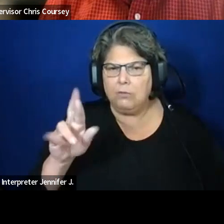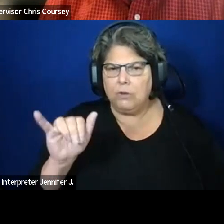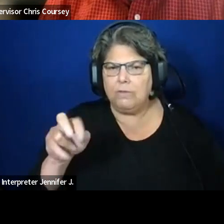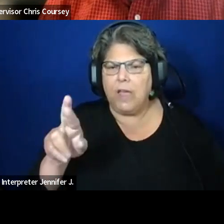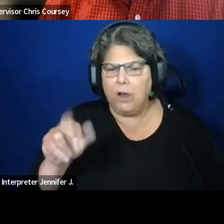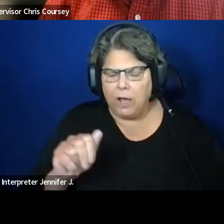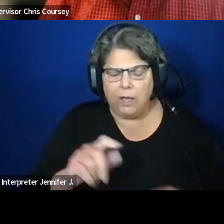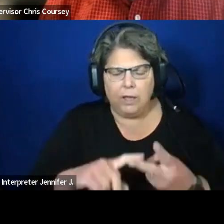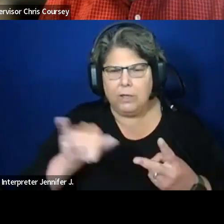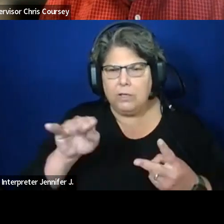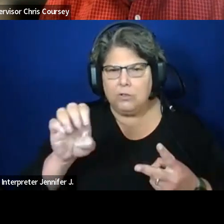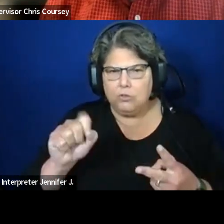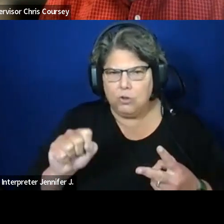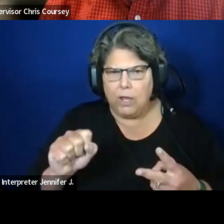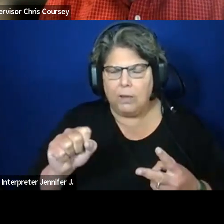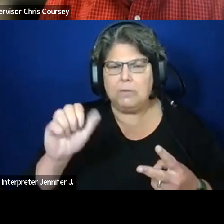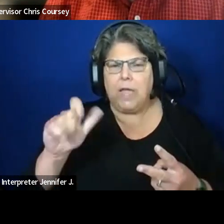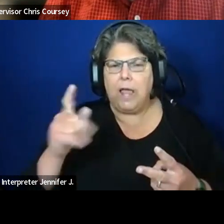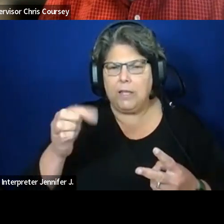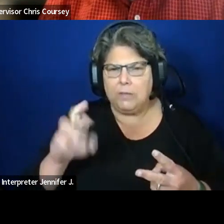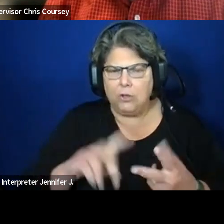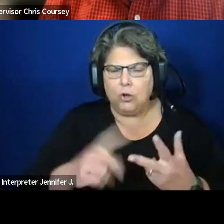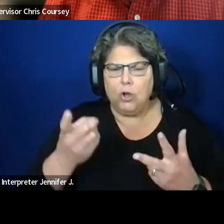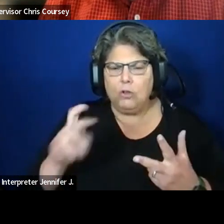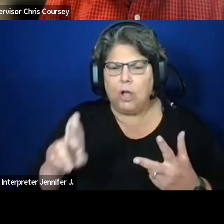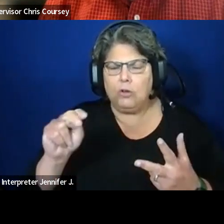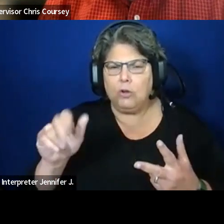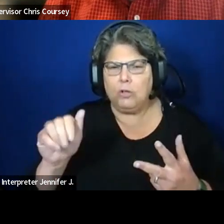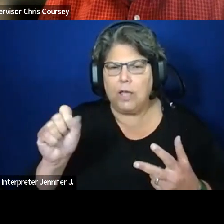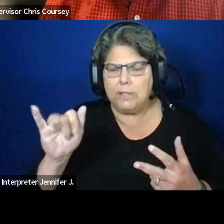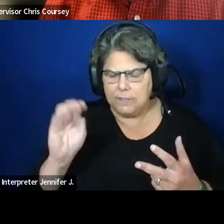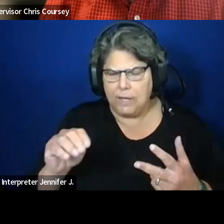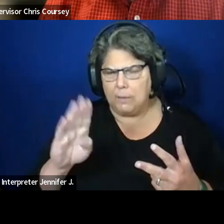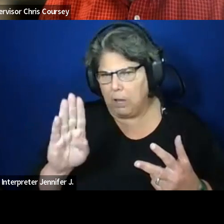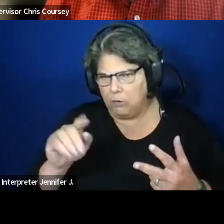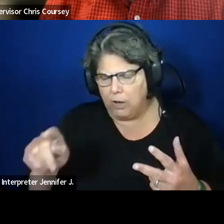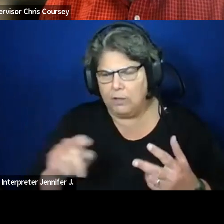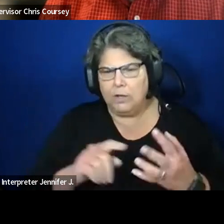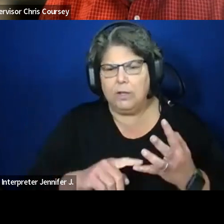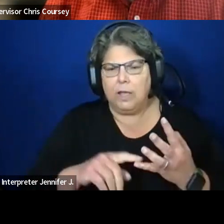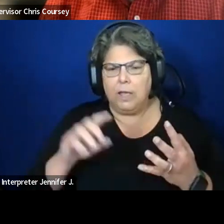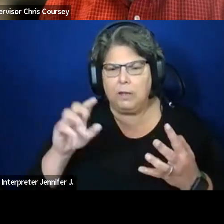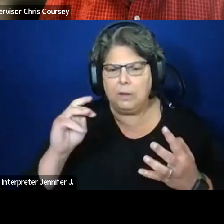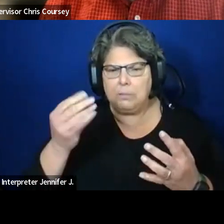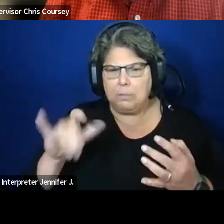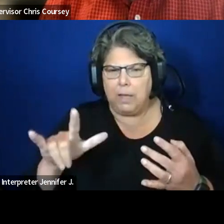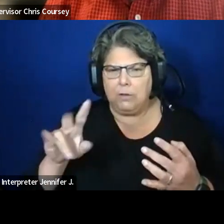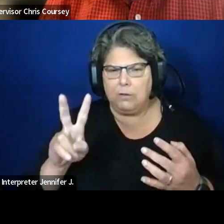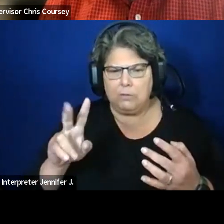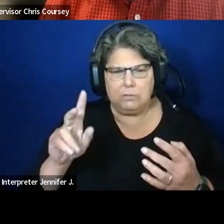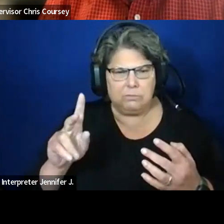James Alexander, Dr. Nassim Bahadrani, and Michael Goss. The three that I just mentioned are people who